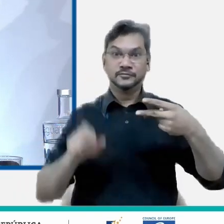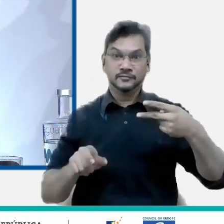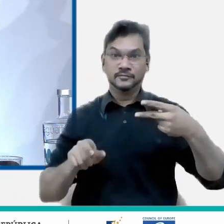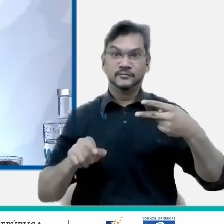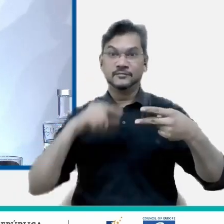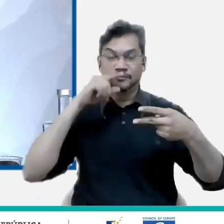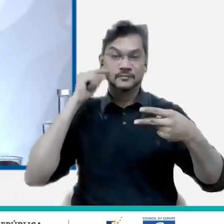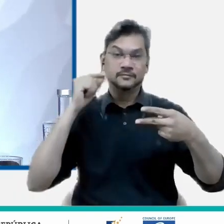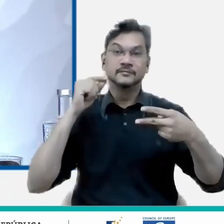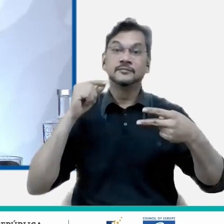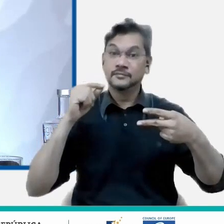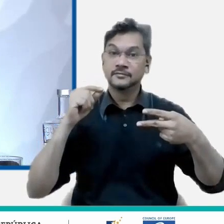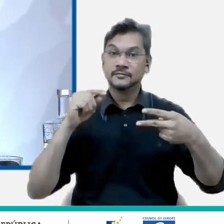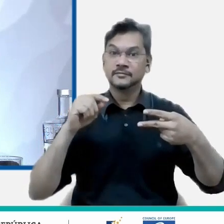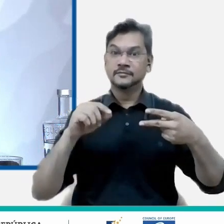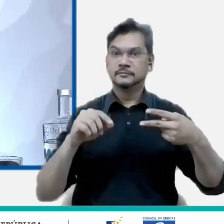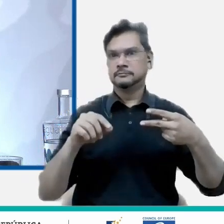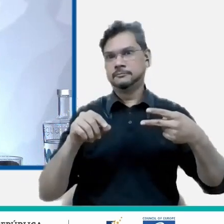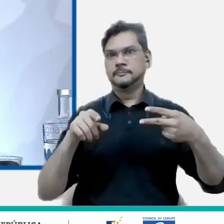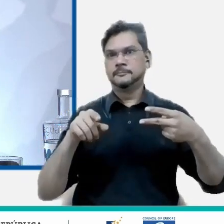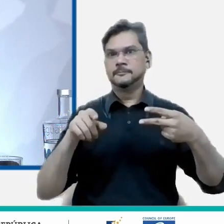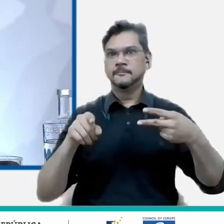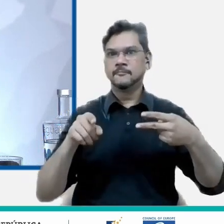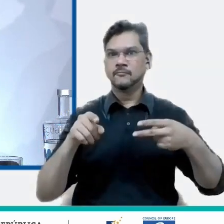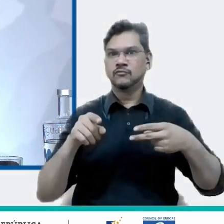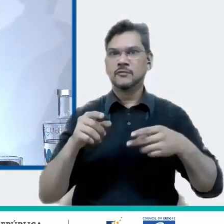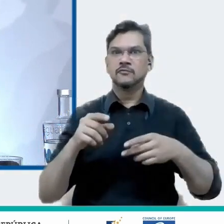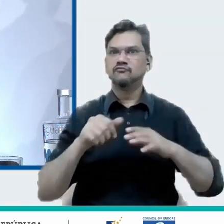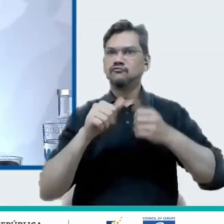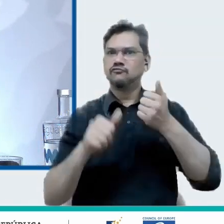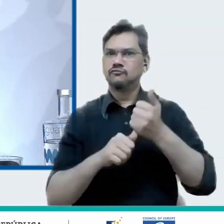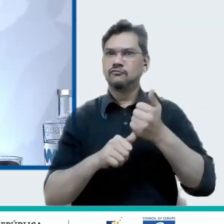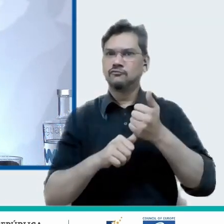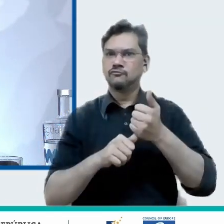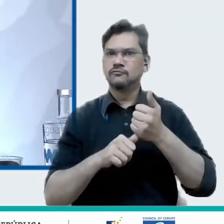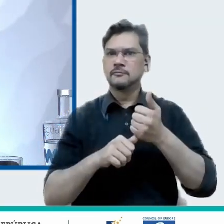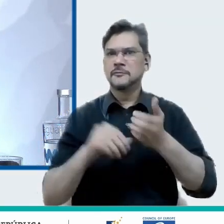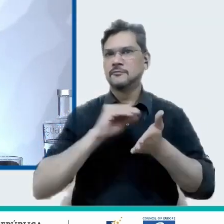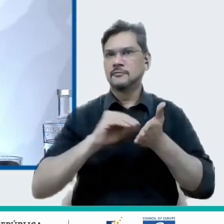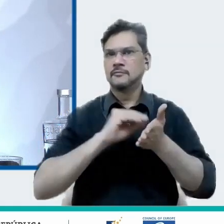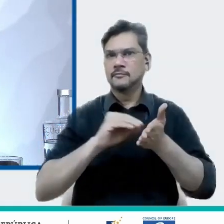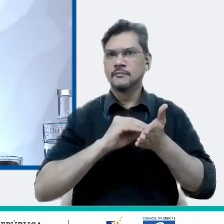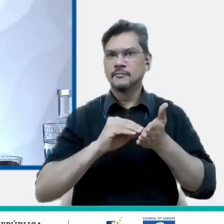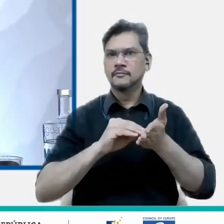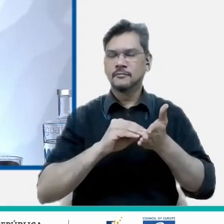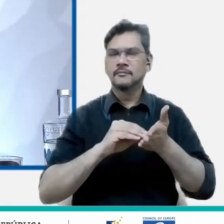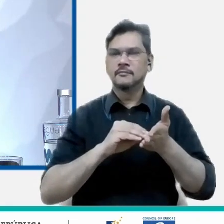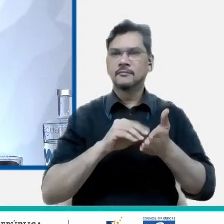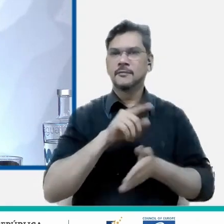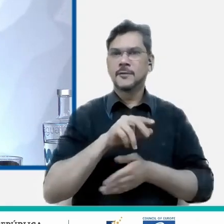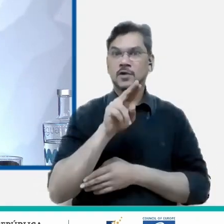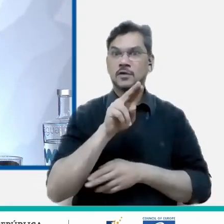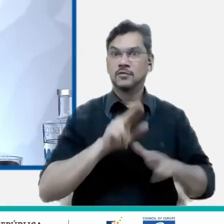Dmitry Maryasin, who is the Deputy Executive Secretary of the United Nations Economic Commission for